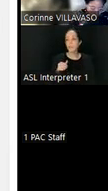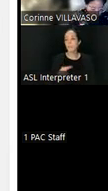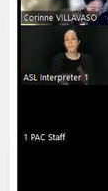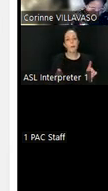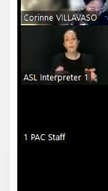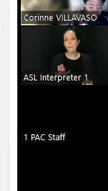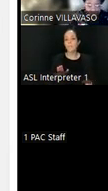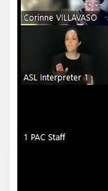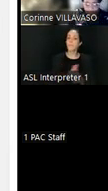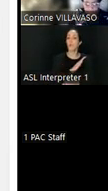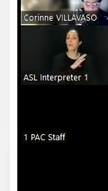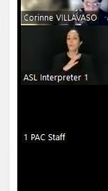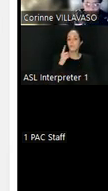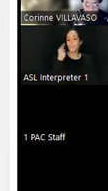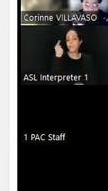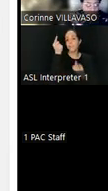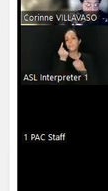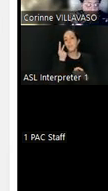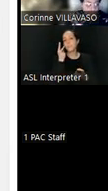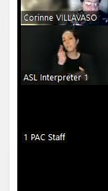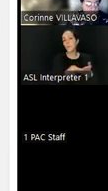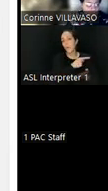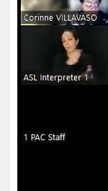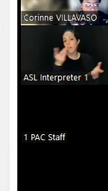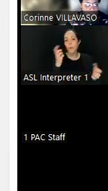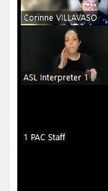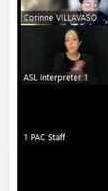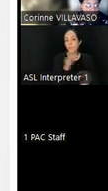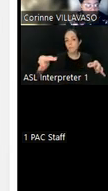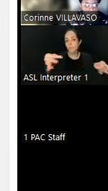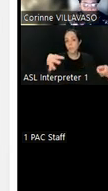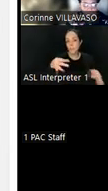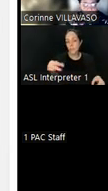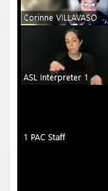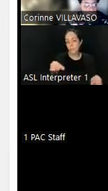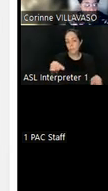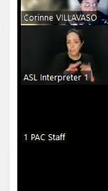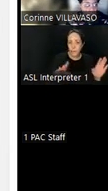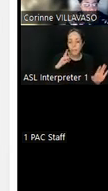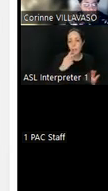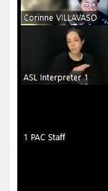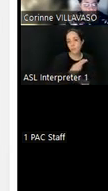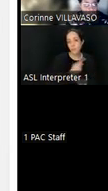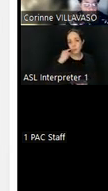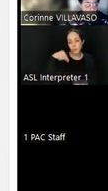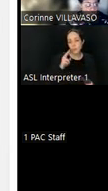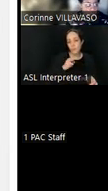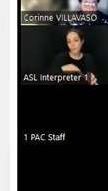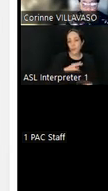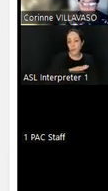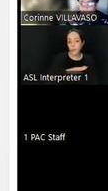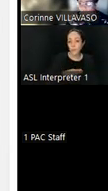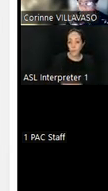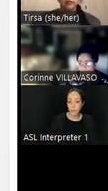tackle, and full commission co-chairs can certainly figure out when might be best to do that.